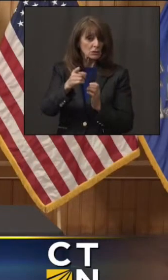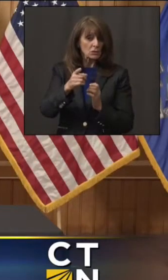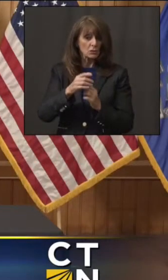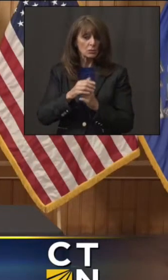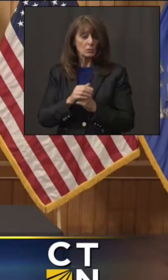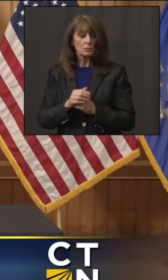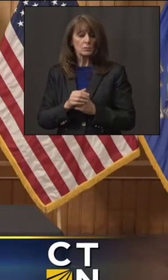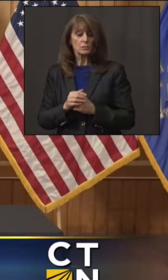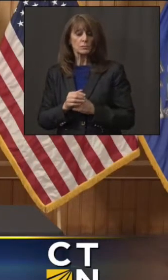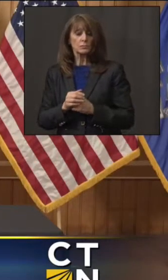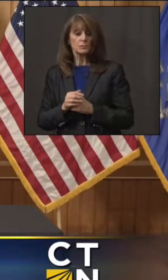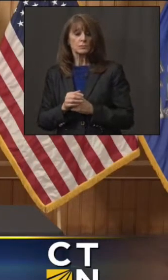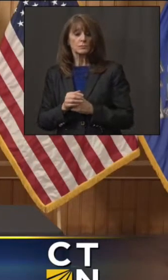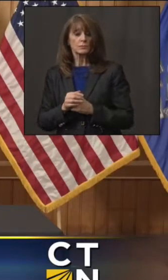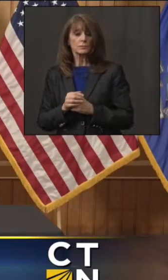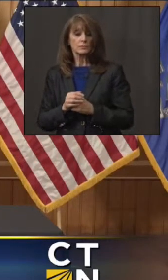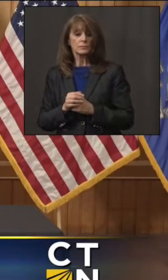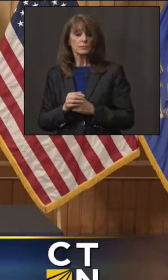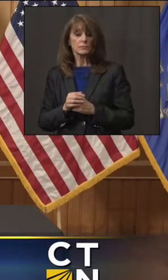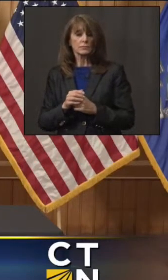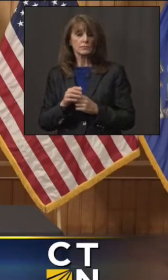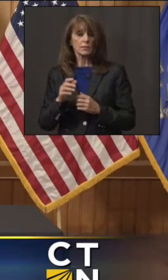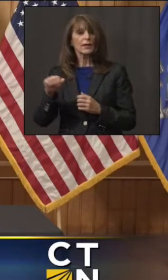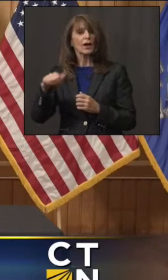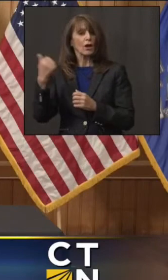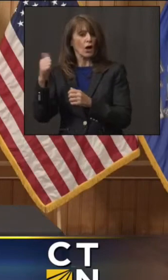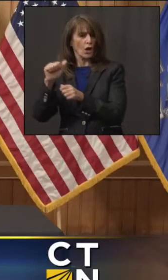but what about those other positions?